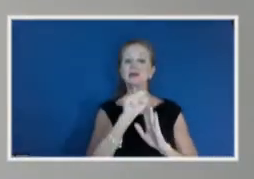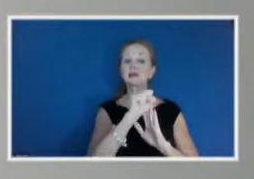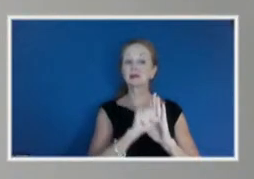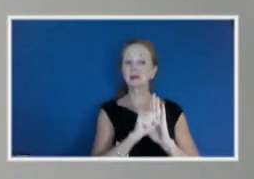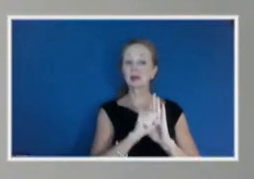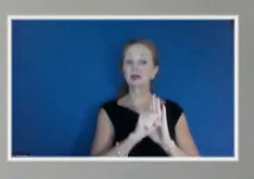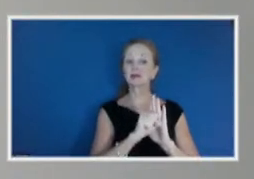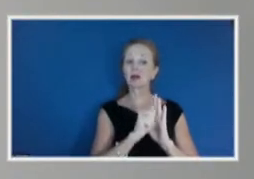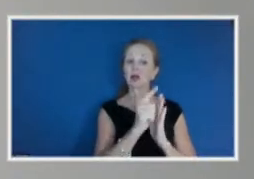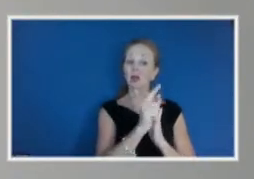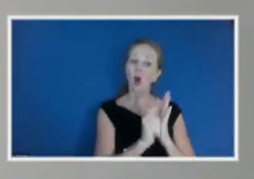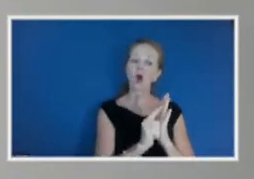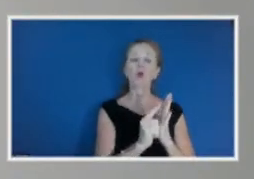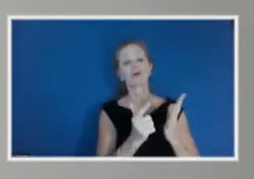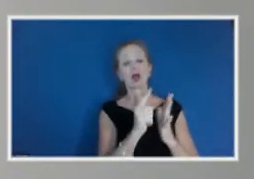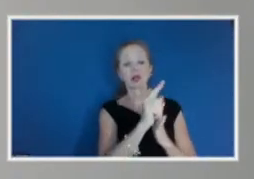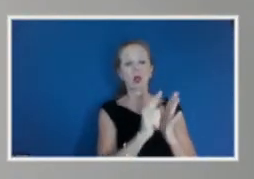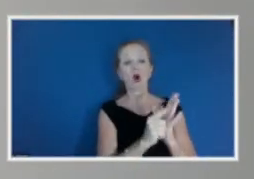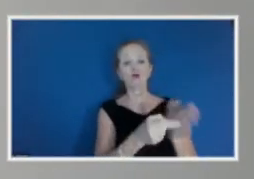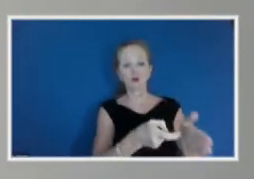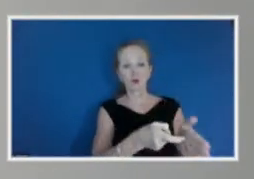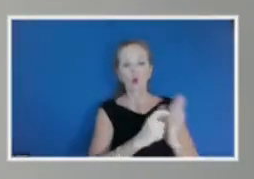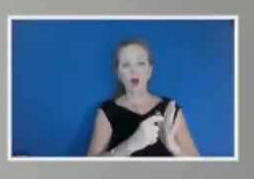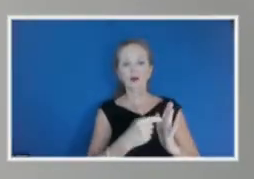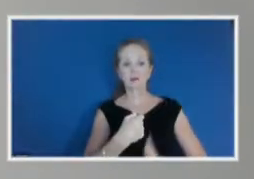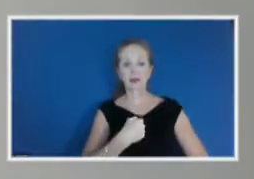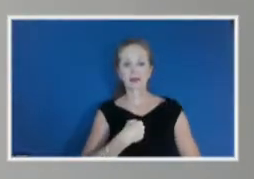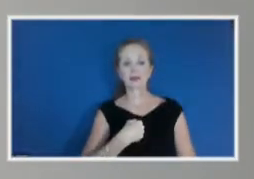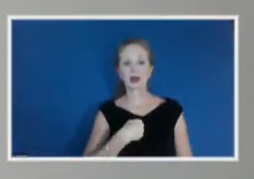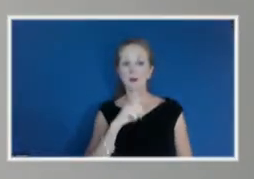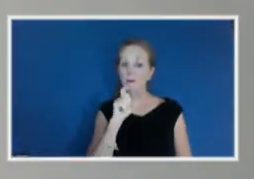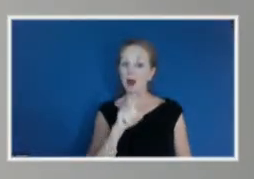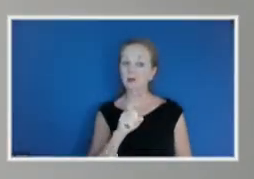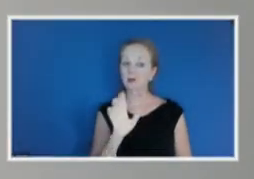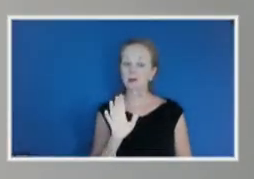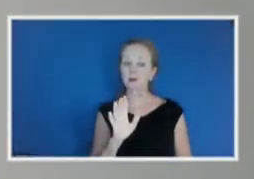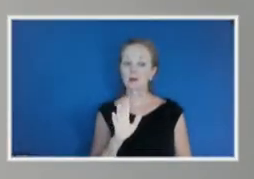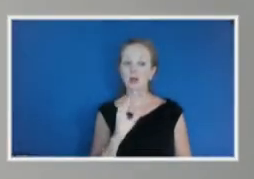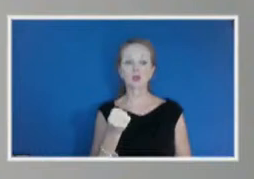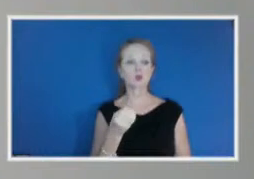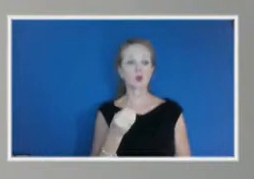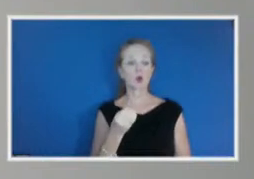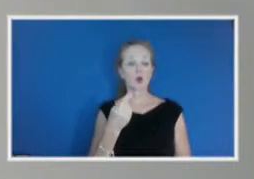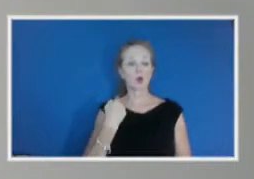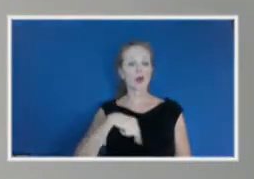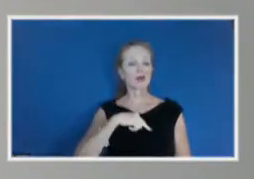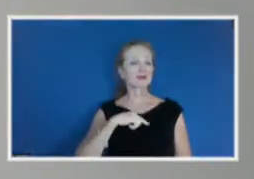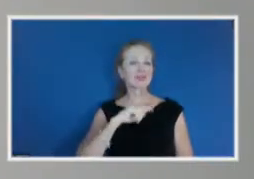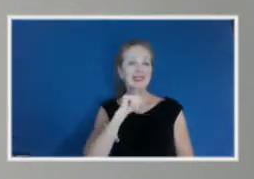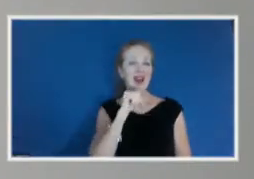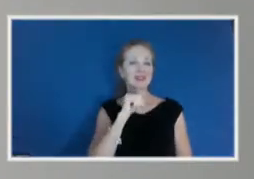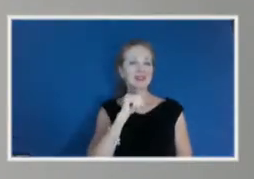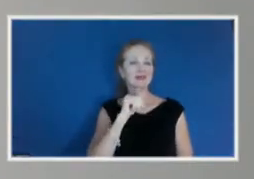the law requires me to do. So we haven't shut the media out at